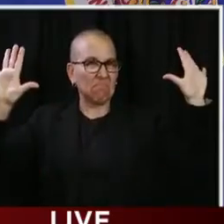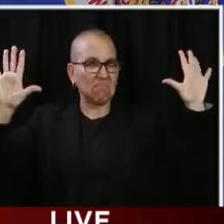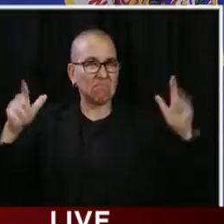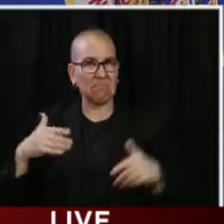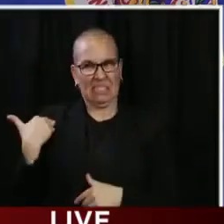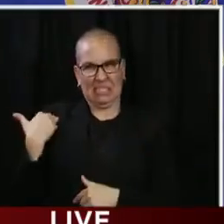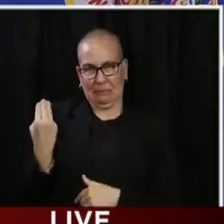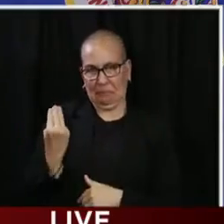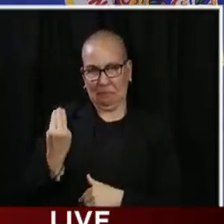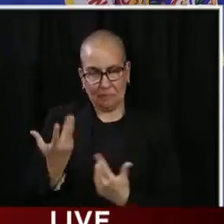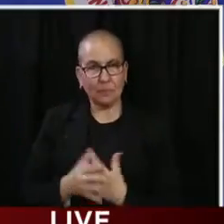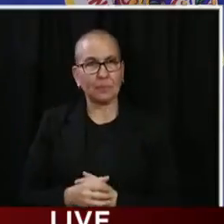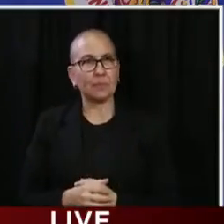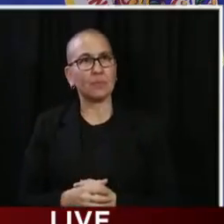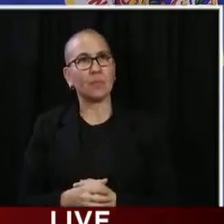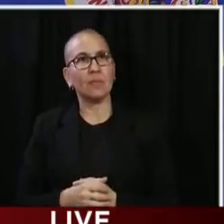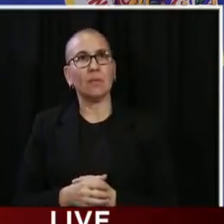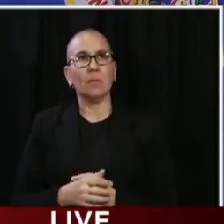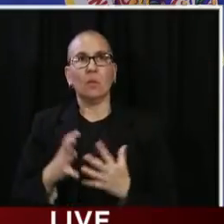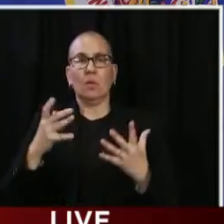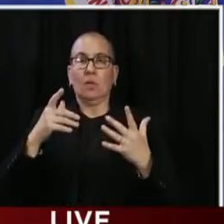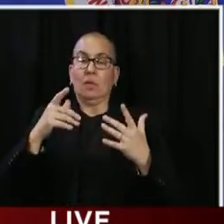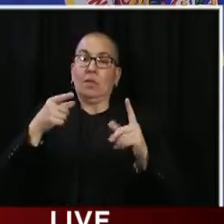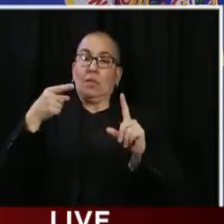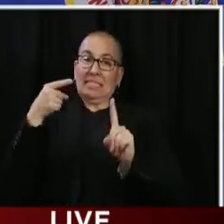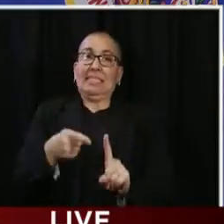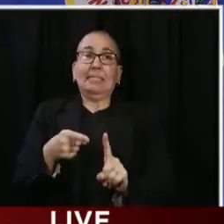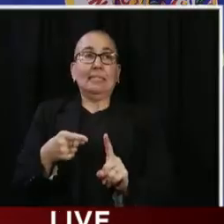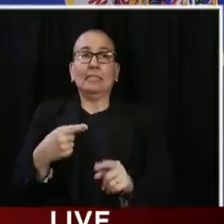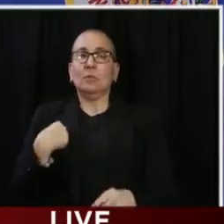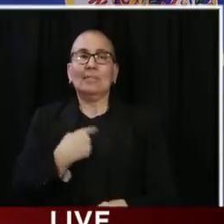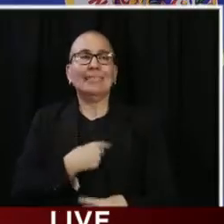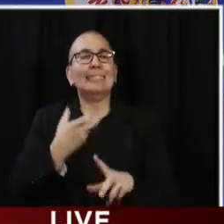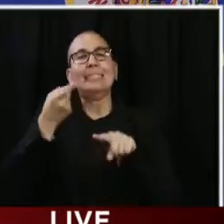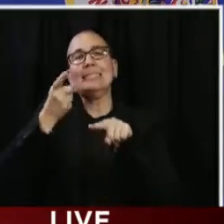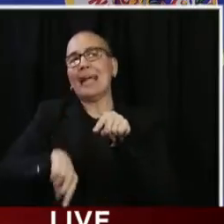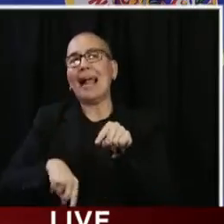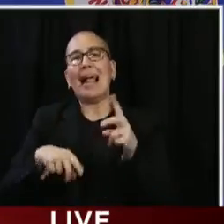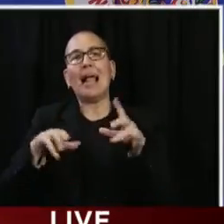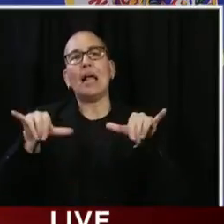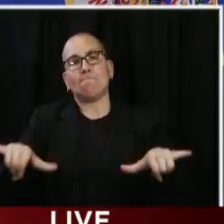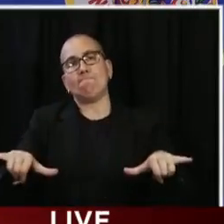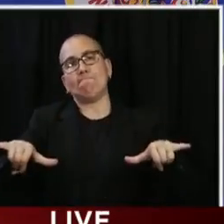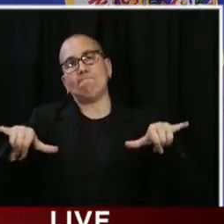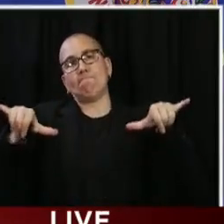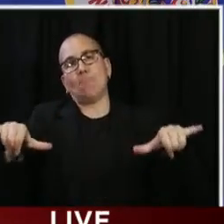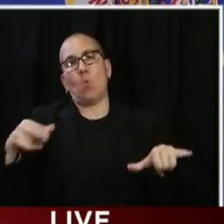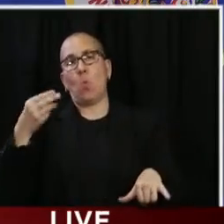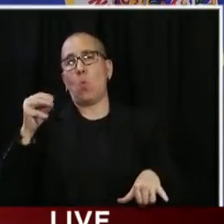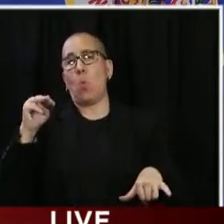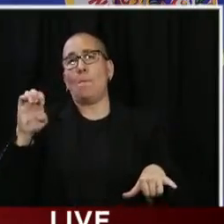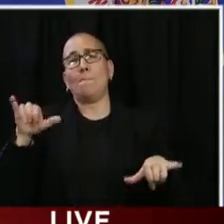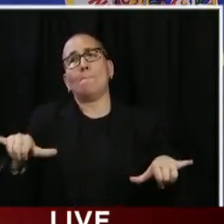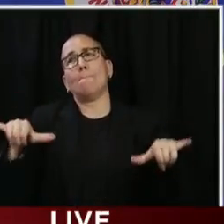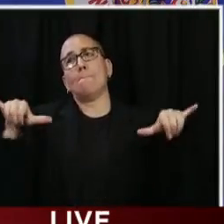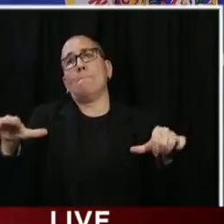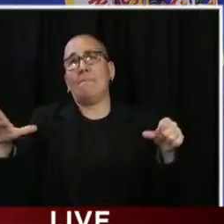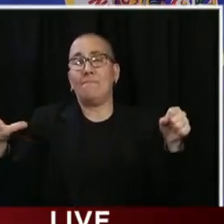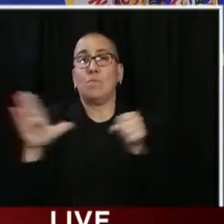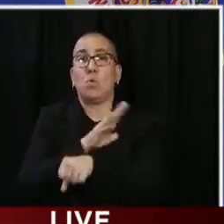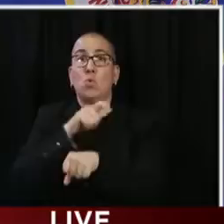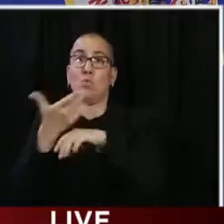order, it's very clear to me that we are not going to be able to shelter in place the entire time of this pandemic, that we were going to have to figure out